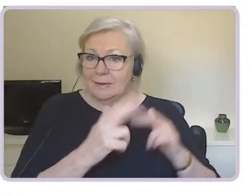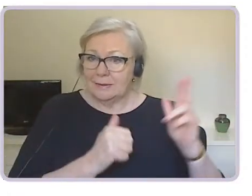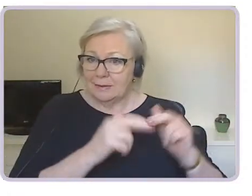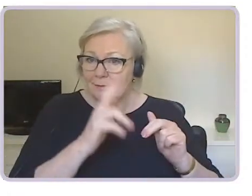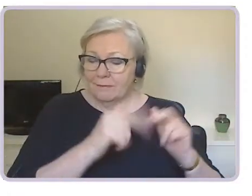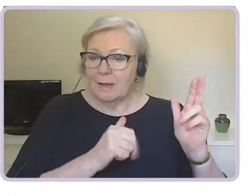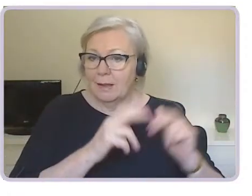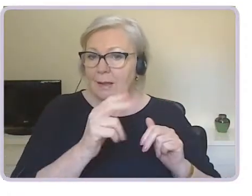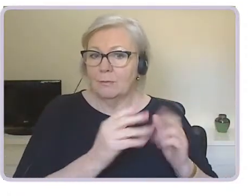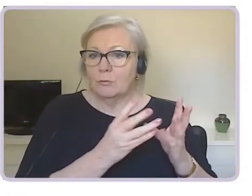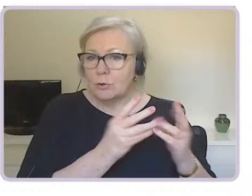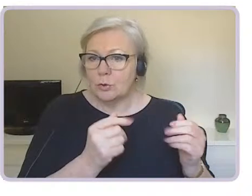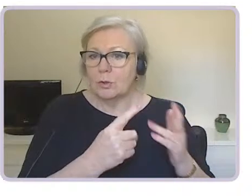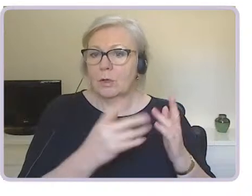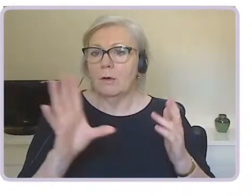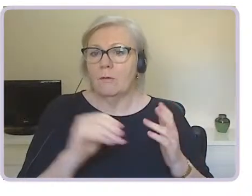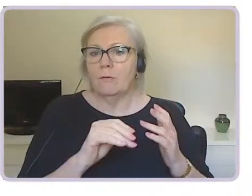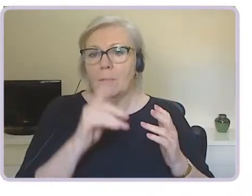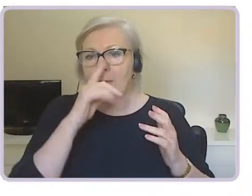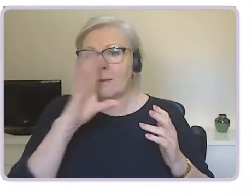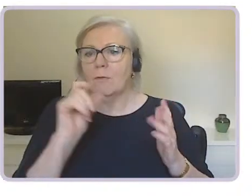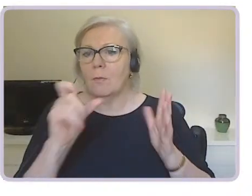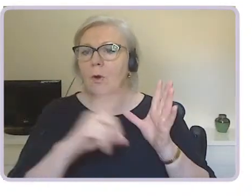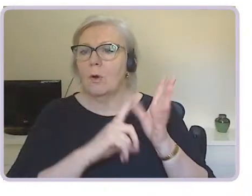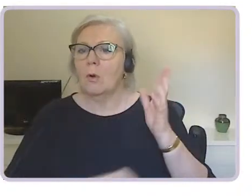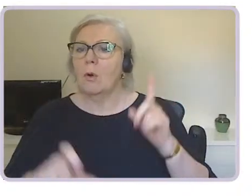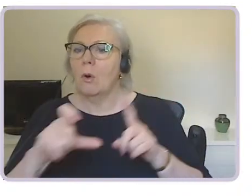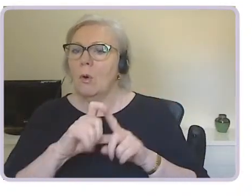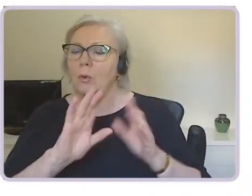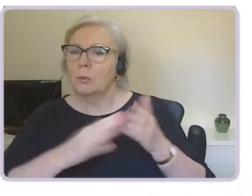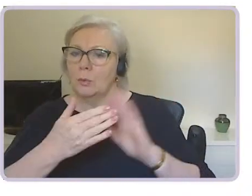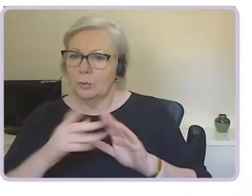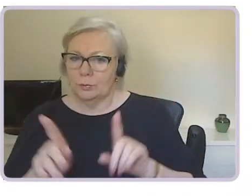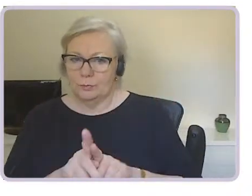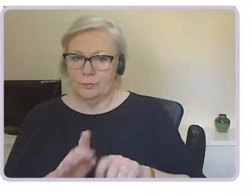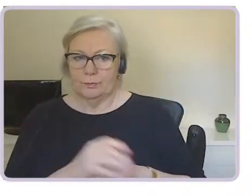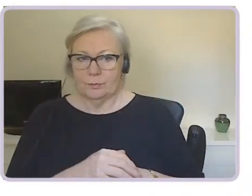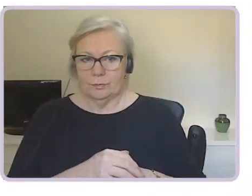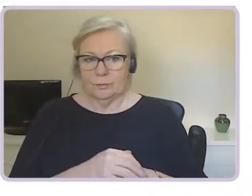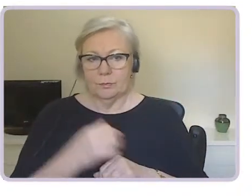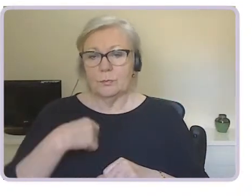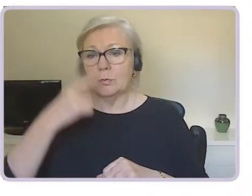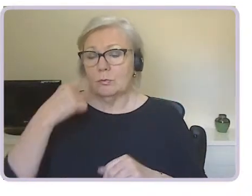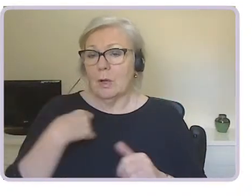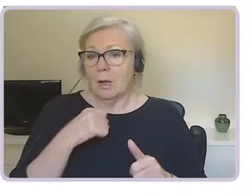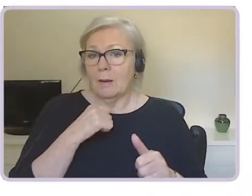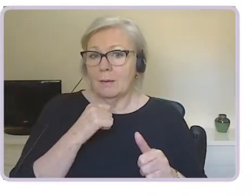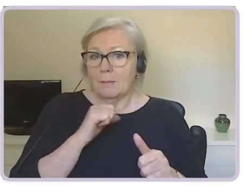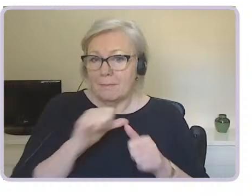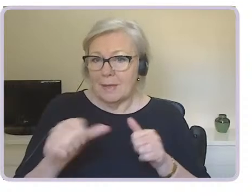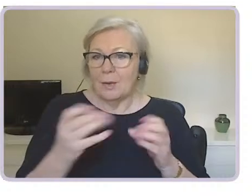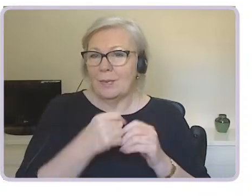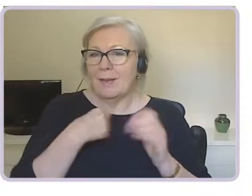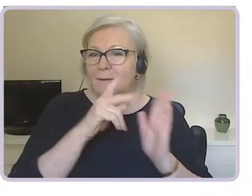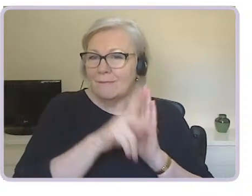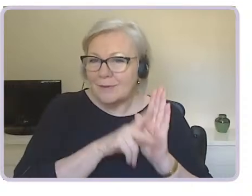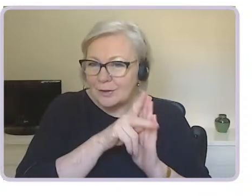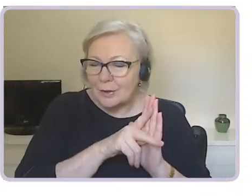linguistically diverse communities. We've tried our best to all video-based resources and